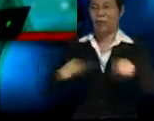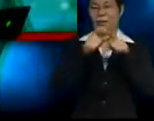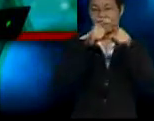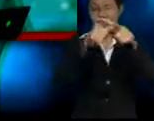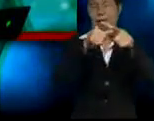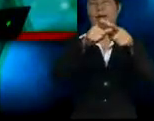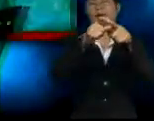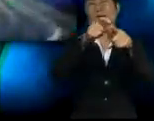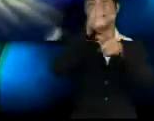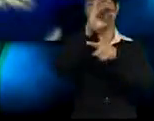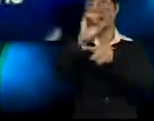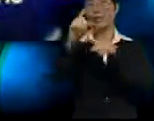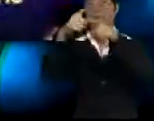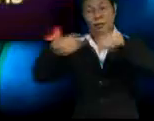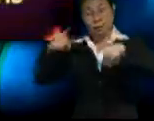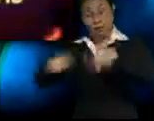biodiversity.